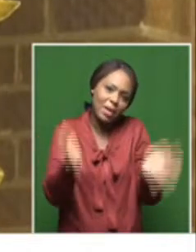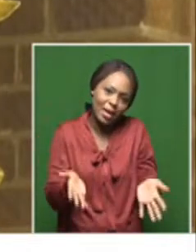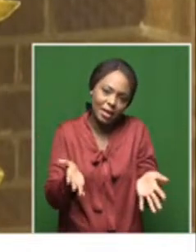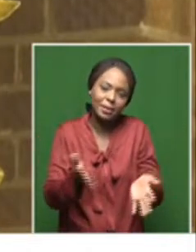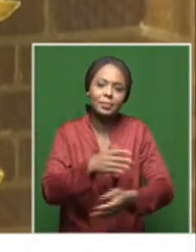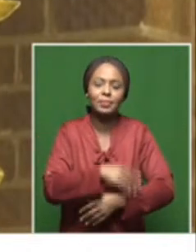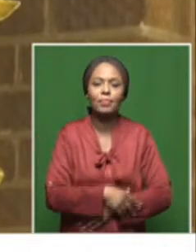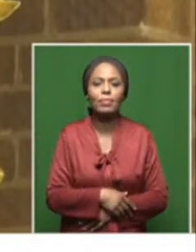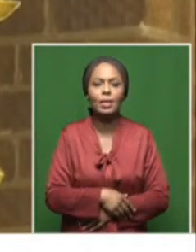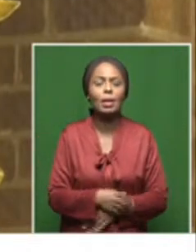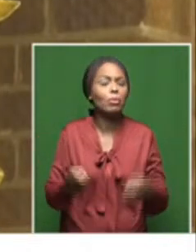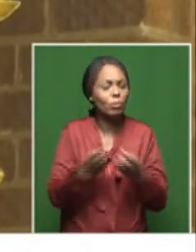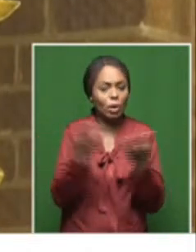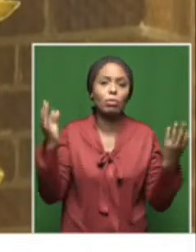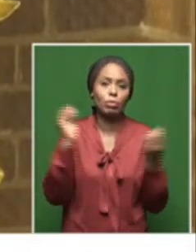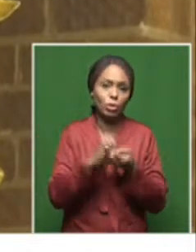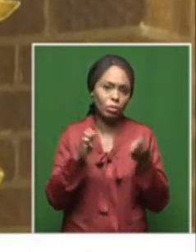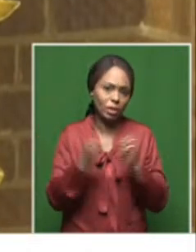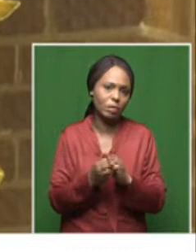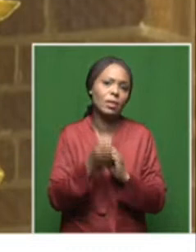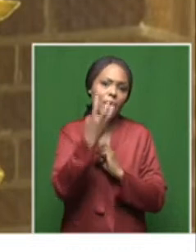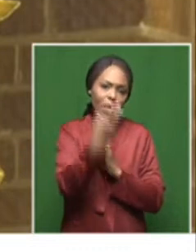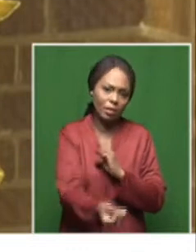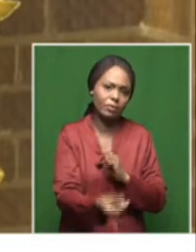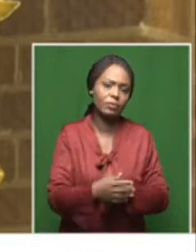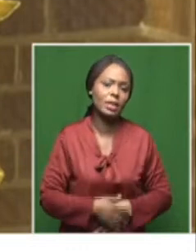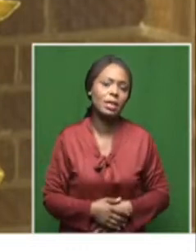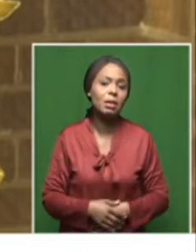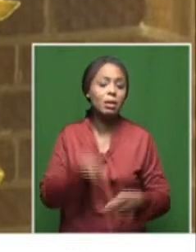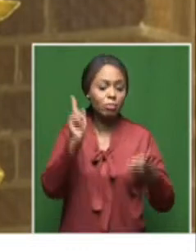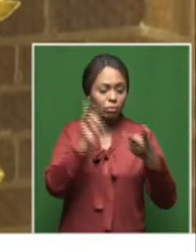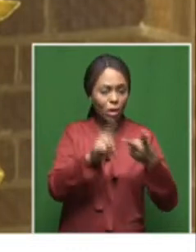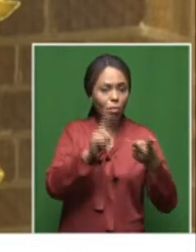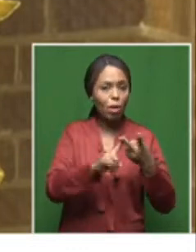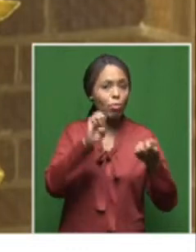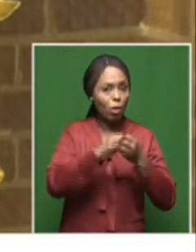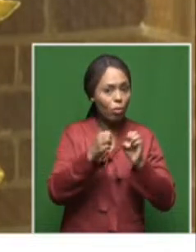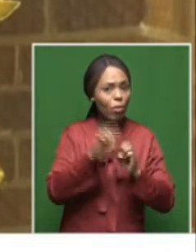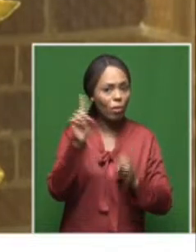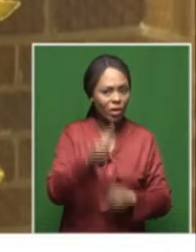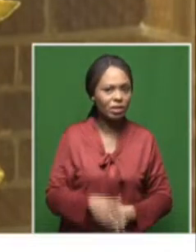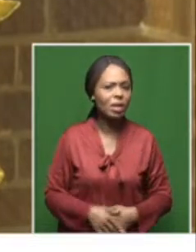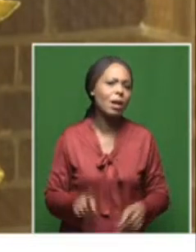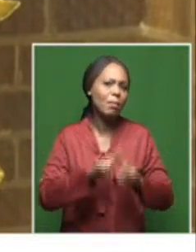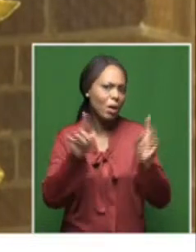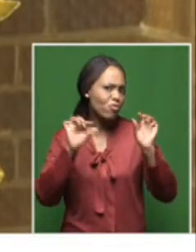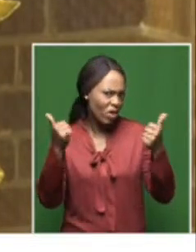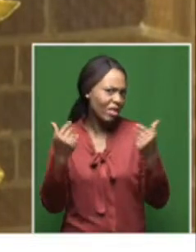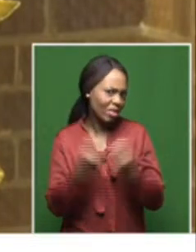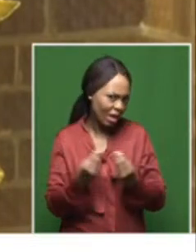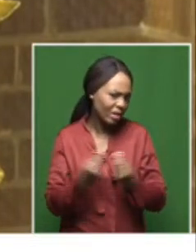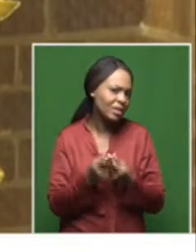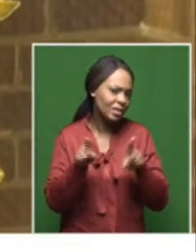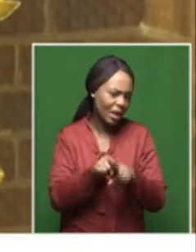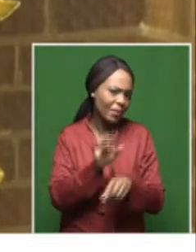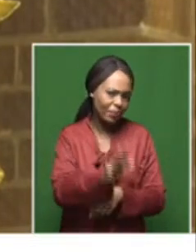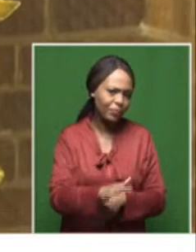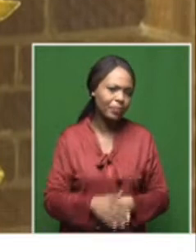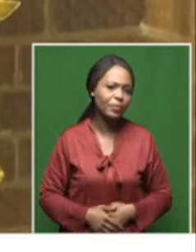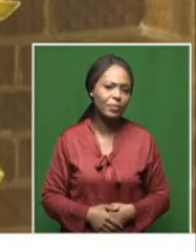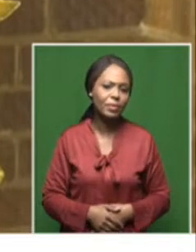We had many problems. The second problem, which is not really a problem, a good thing, she